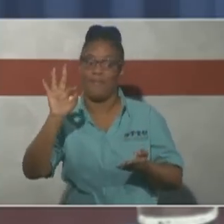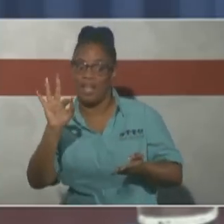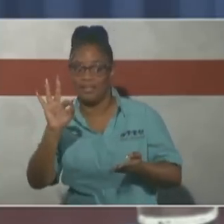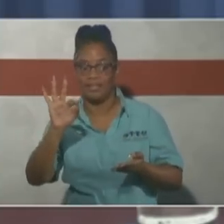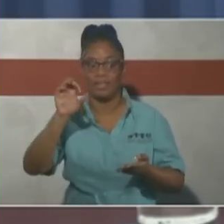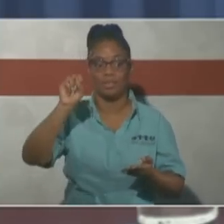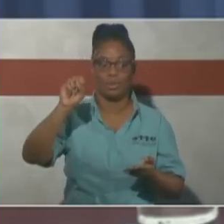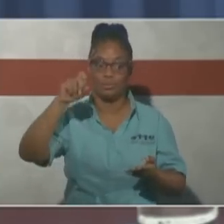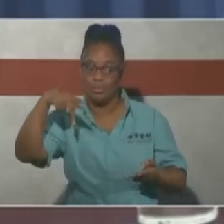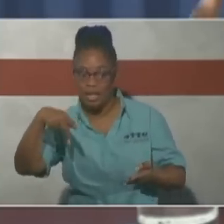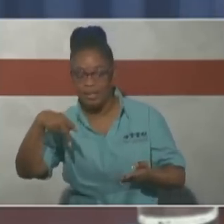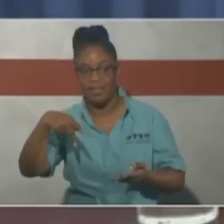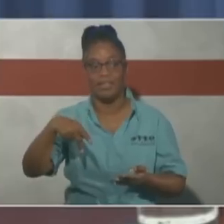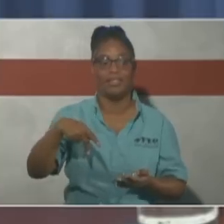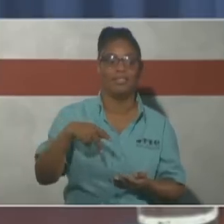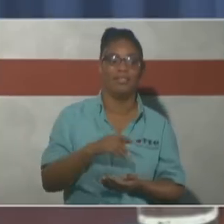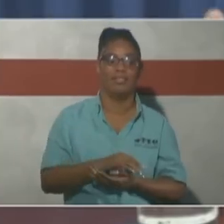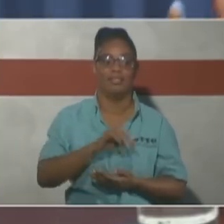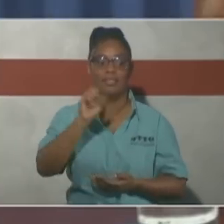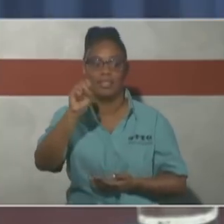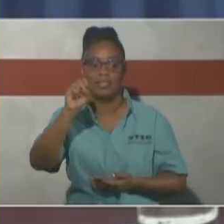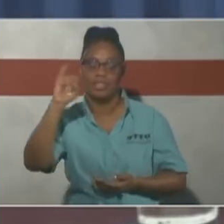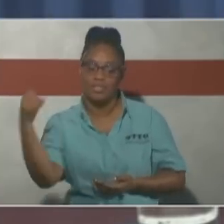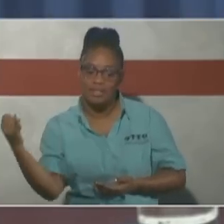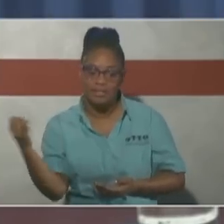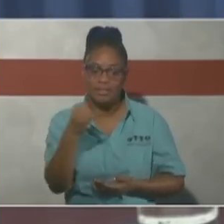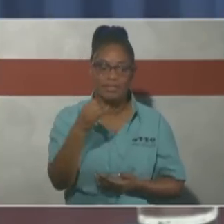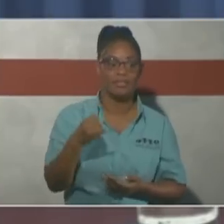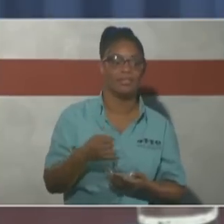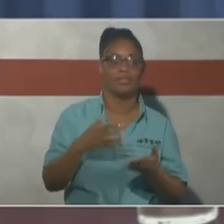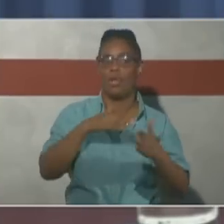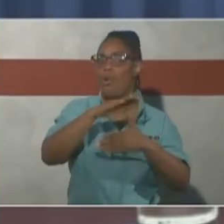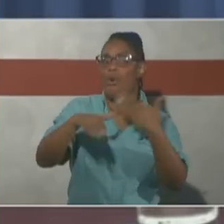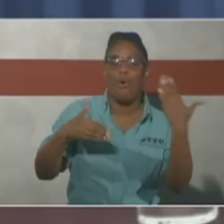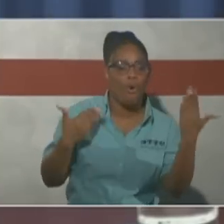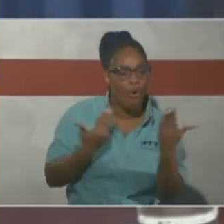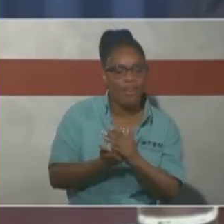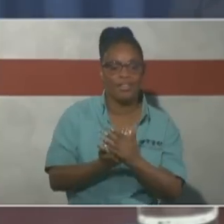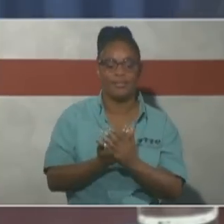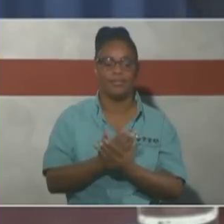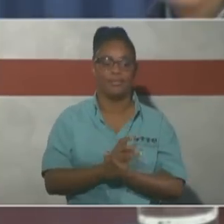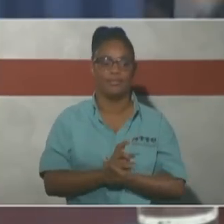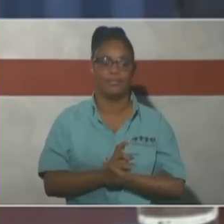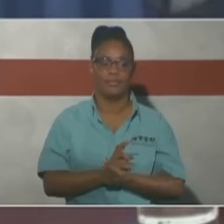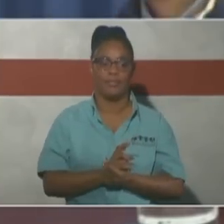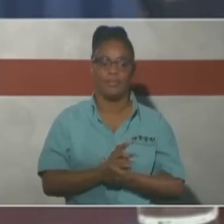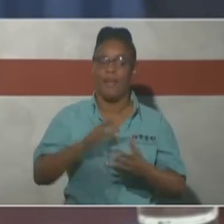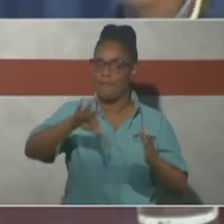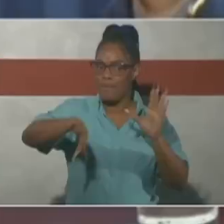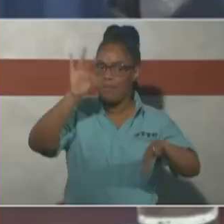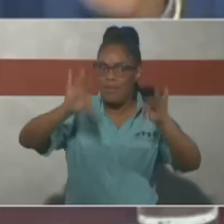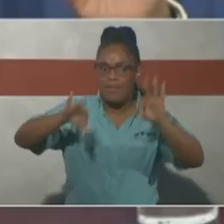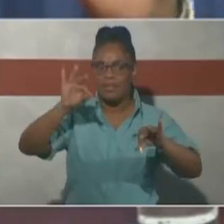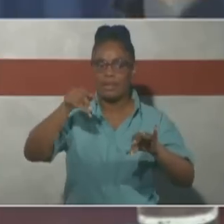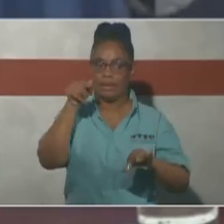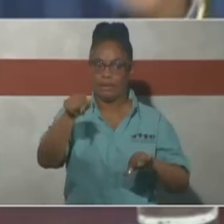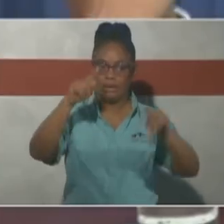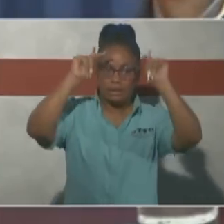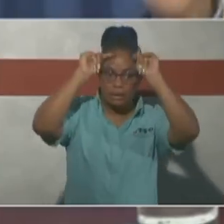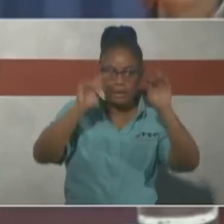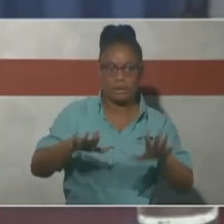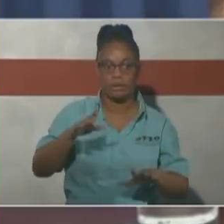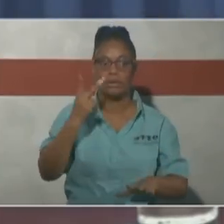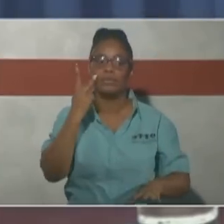we rely on. So all the vaccines we have been using in Trinidad and Tobago, whether it's Pfizer, whether